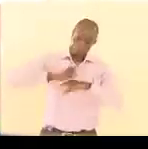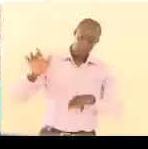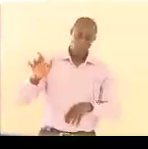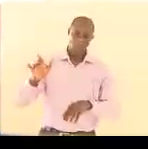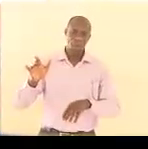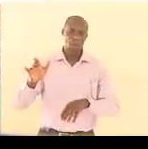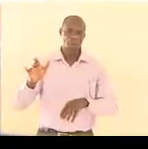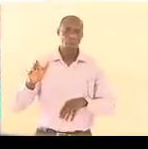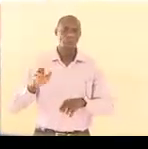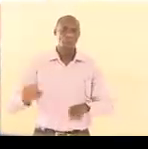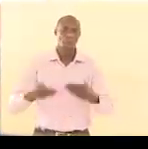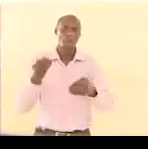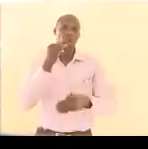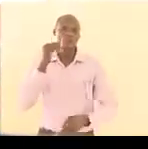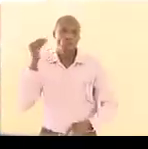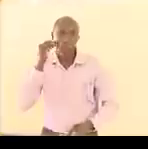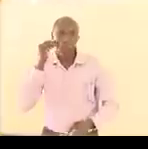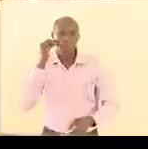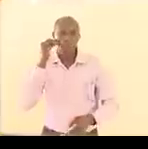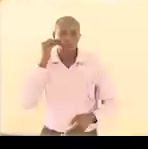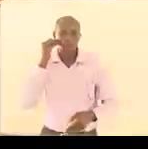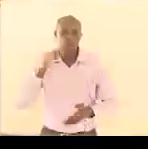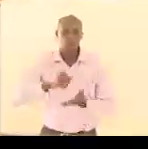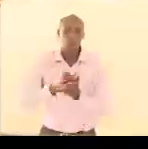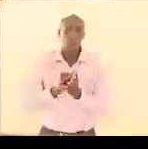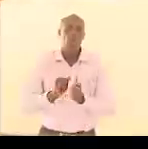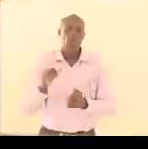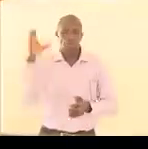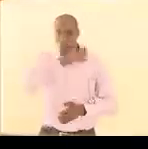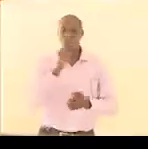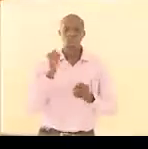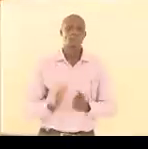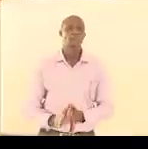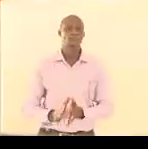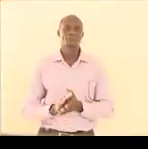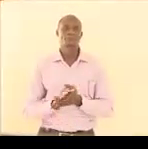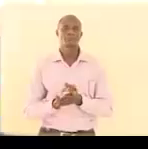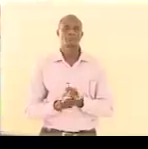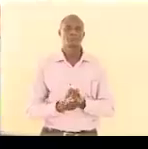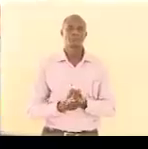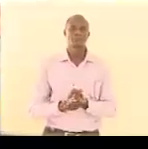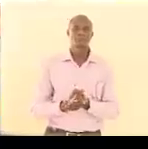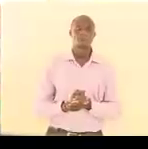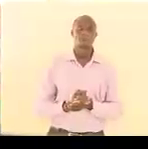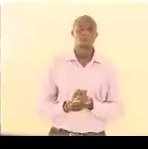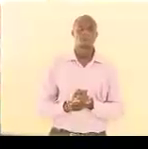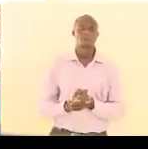naked. Clothing the naked. Sheltering the travelers. Sheltering the stranger, yes.